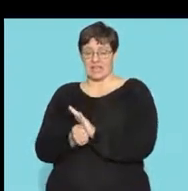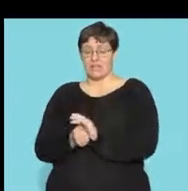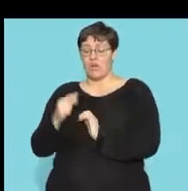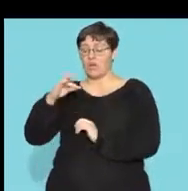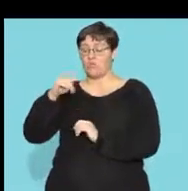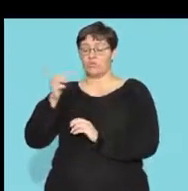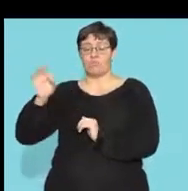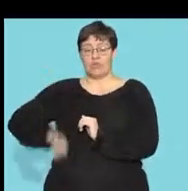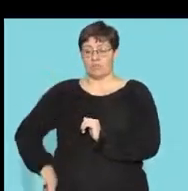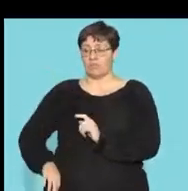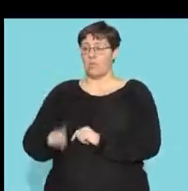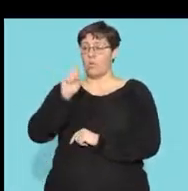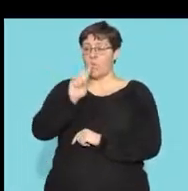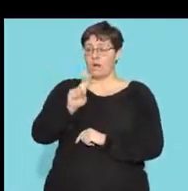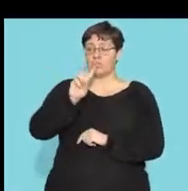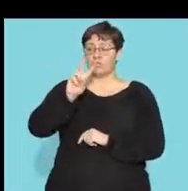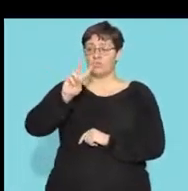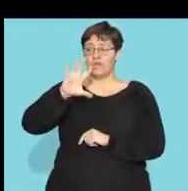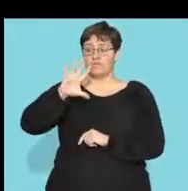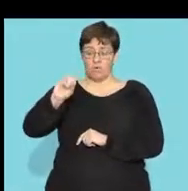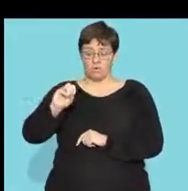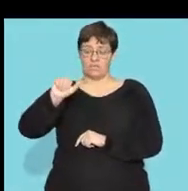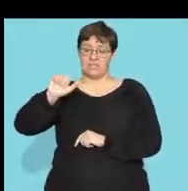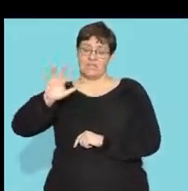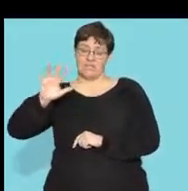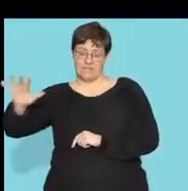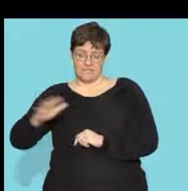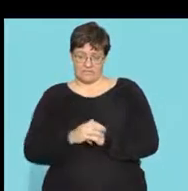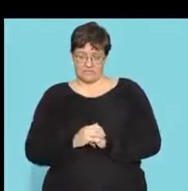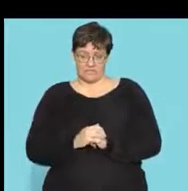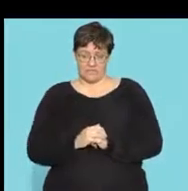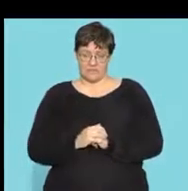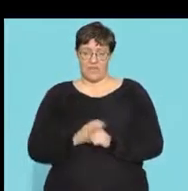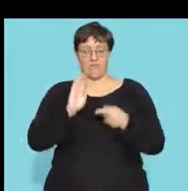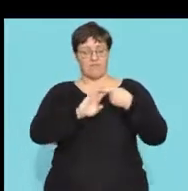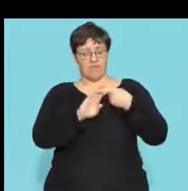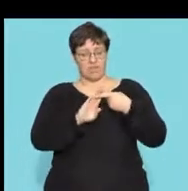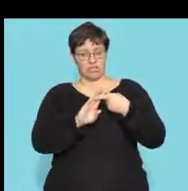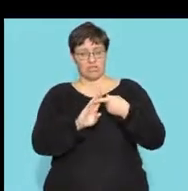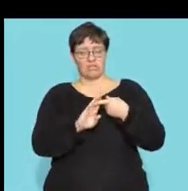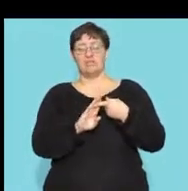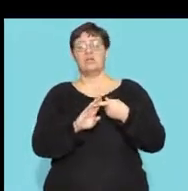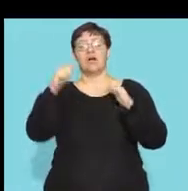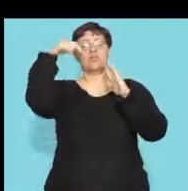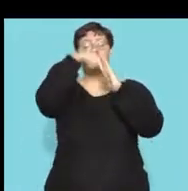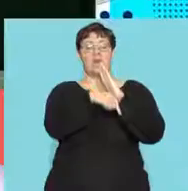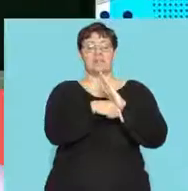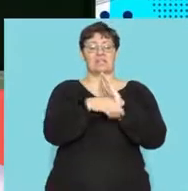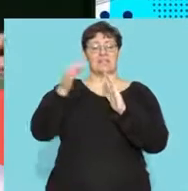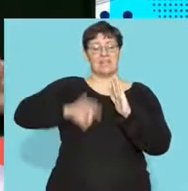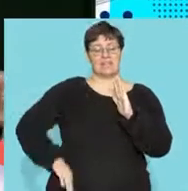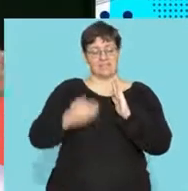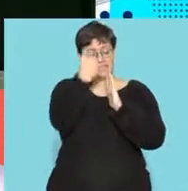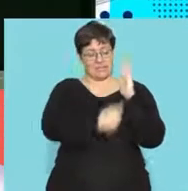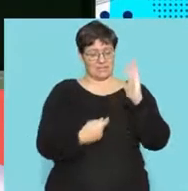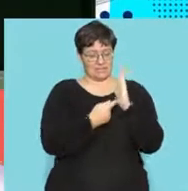of 1,250,655. That's the first part of my statement of comprehensive income, done